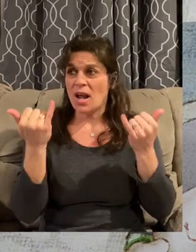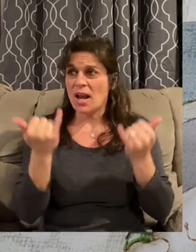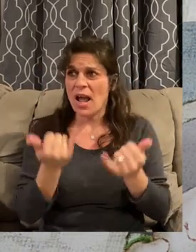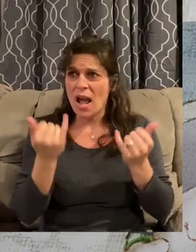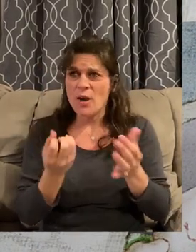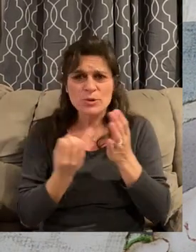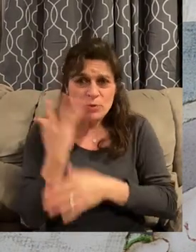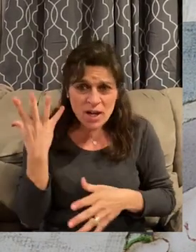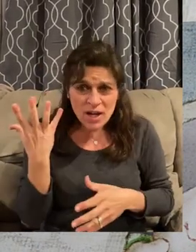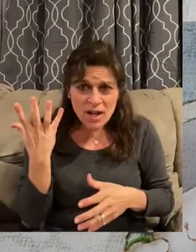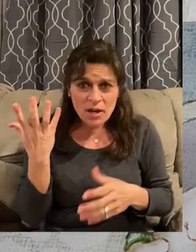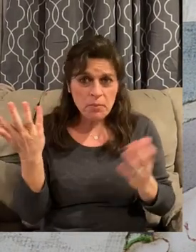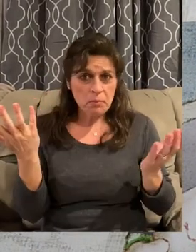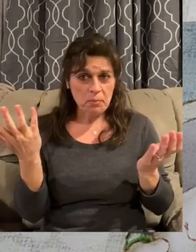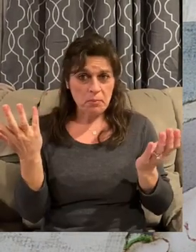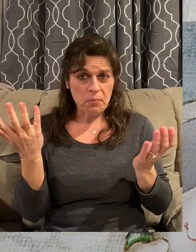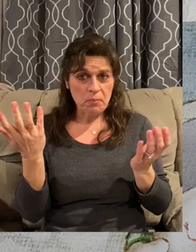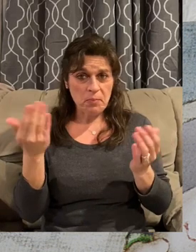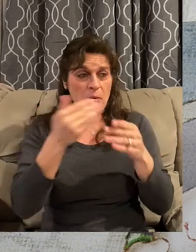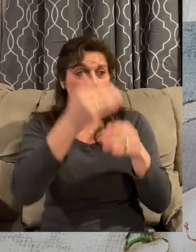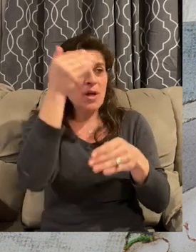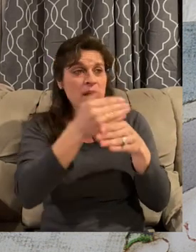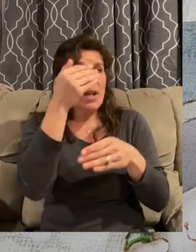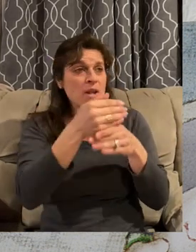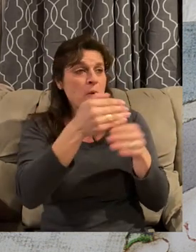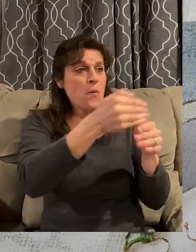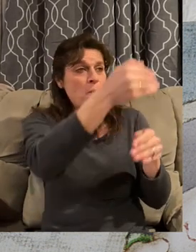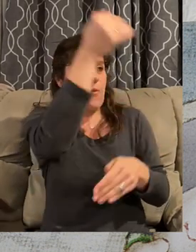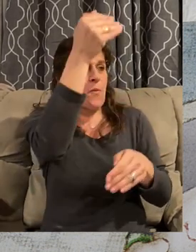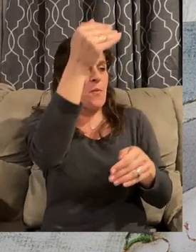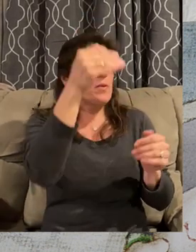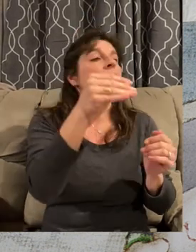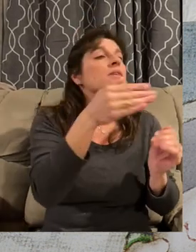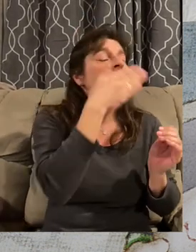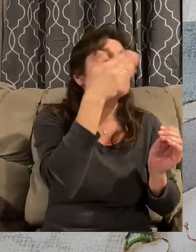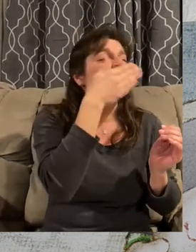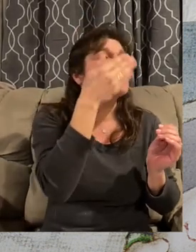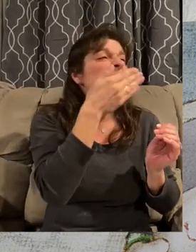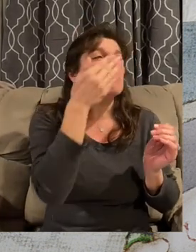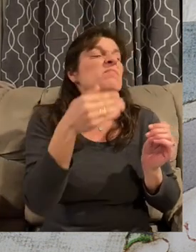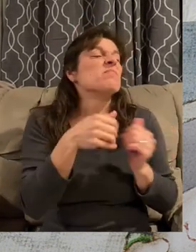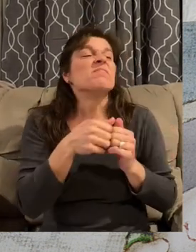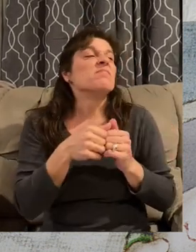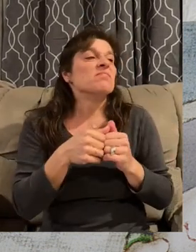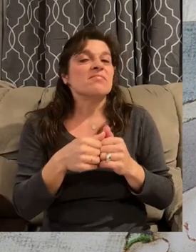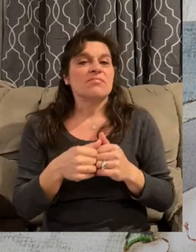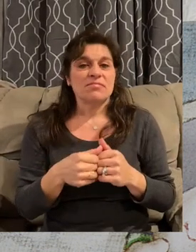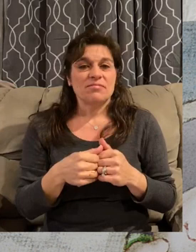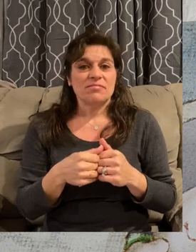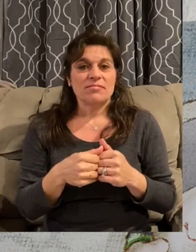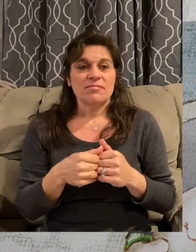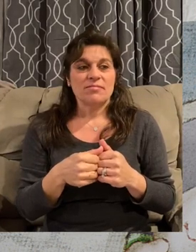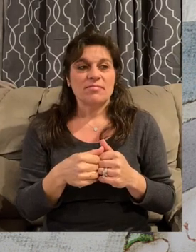Is it spring? He wondered. He opened the window to smell the air. Sniff, sniff,